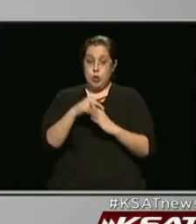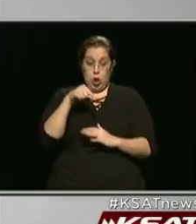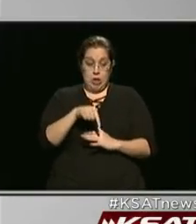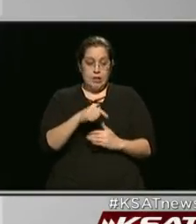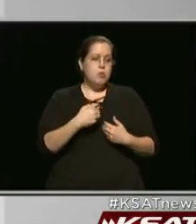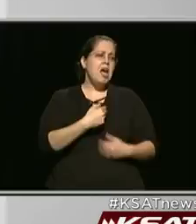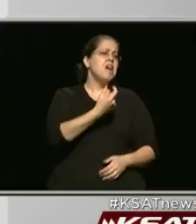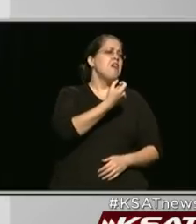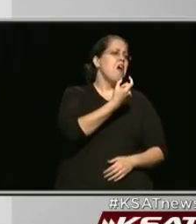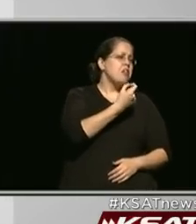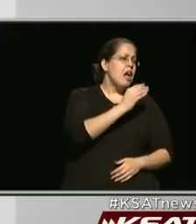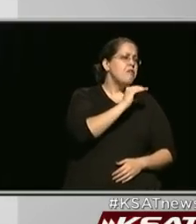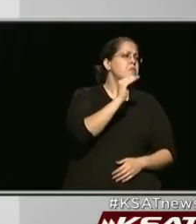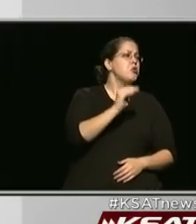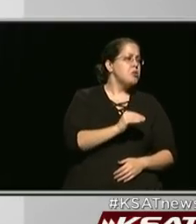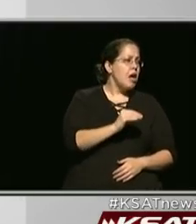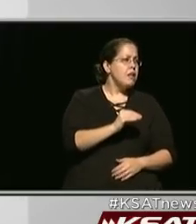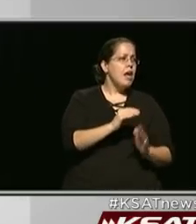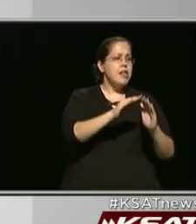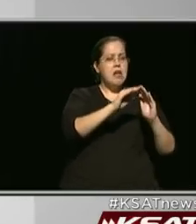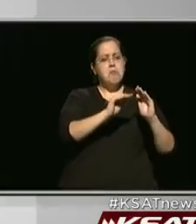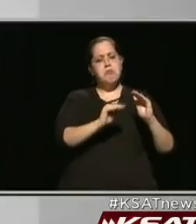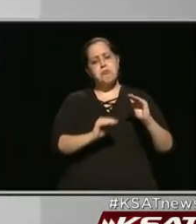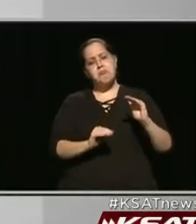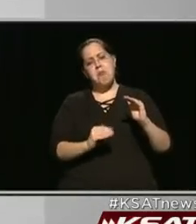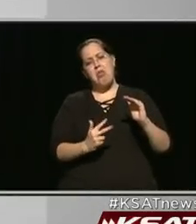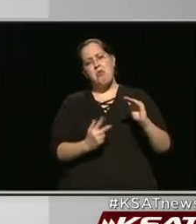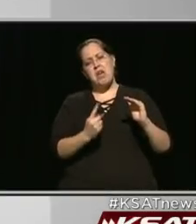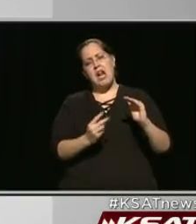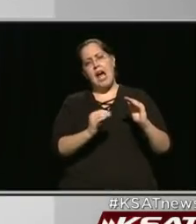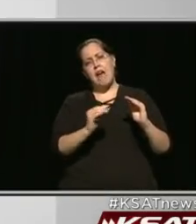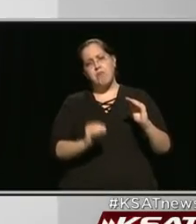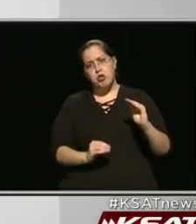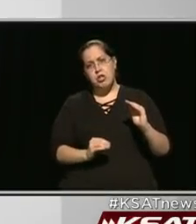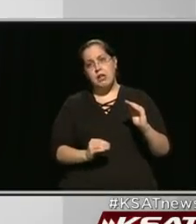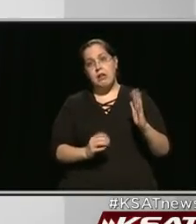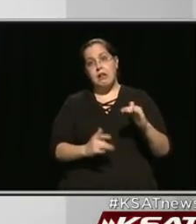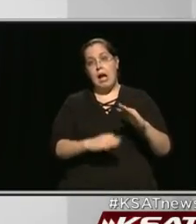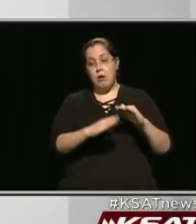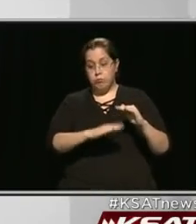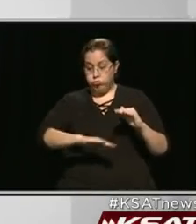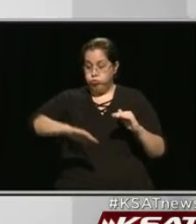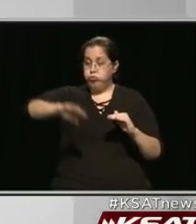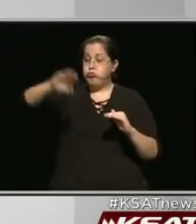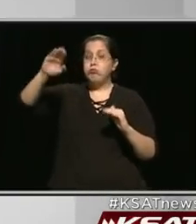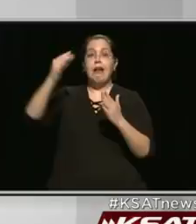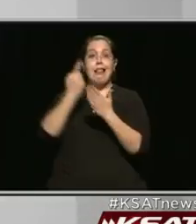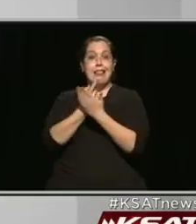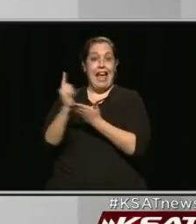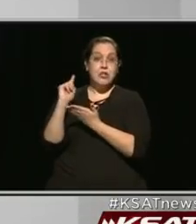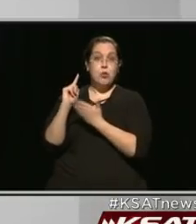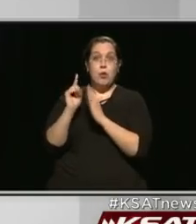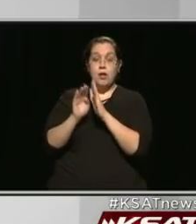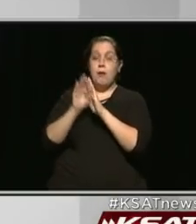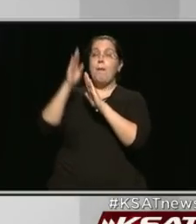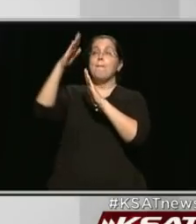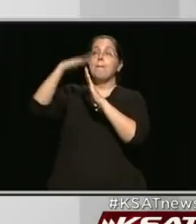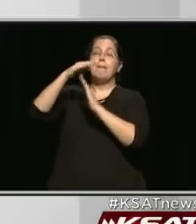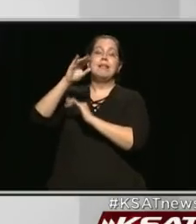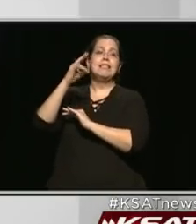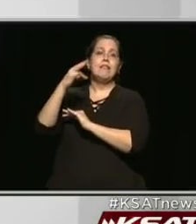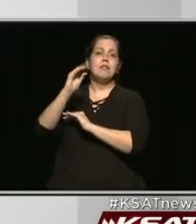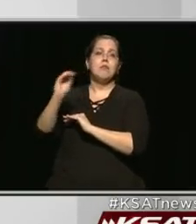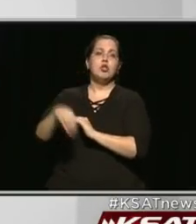at 11%. We had gone all the way down to about 3.5%. And as you can see now, last week, we are at 17%